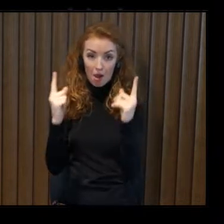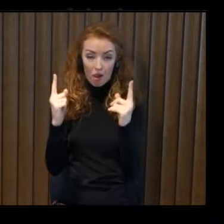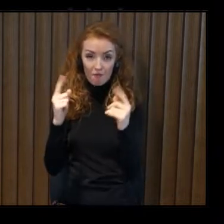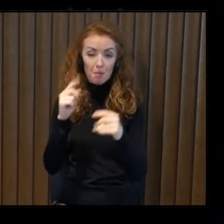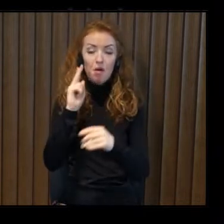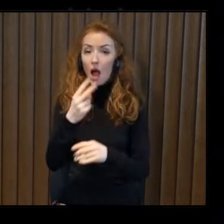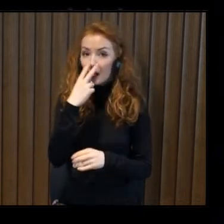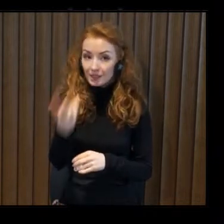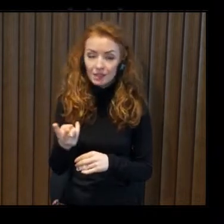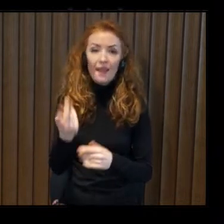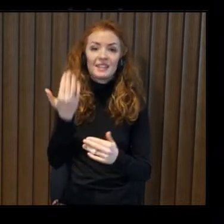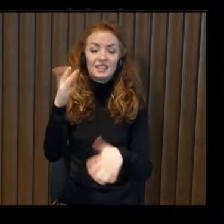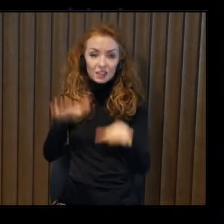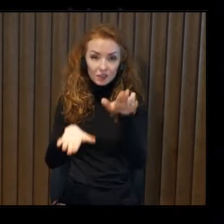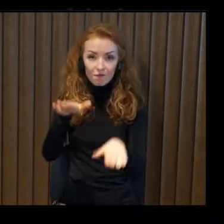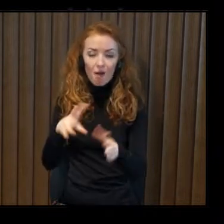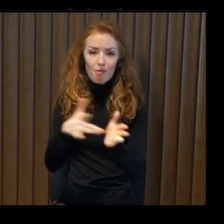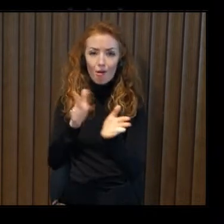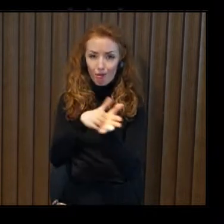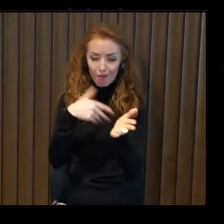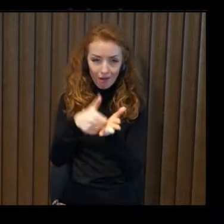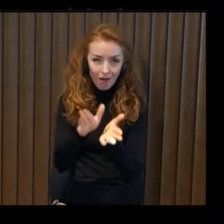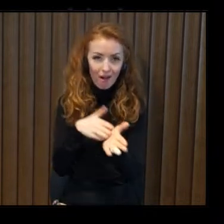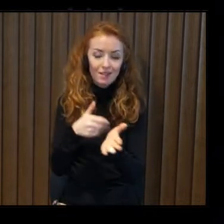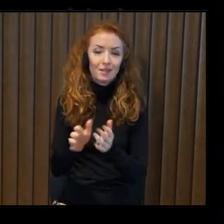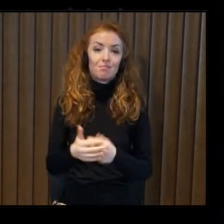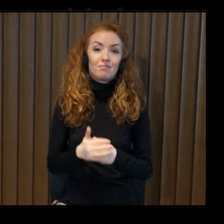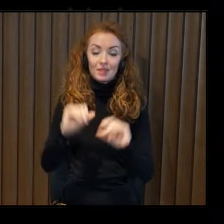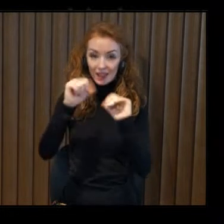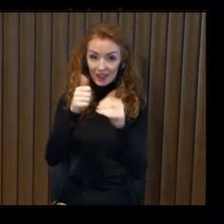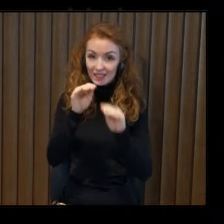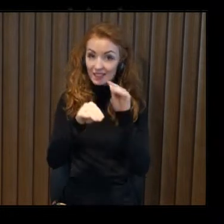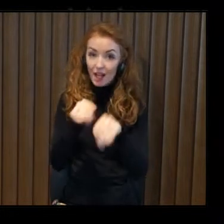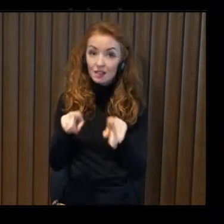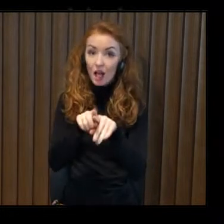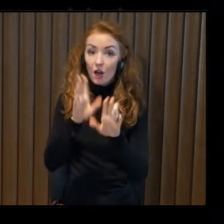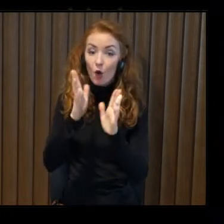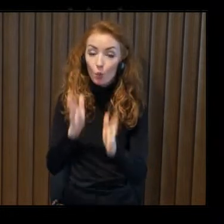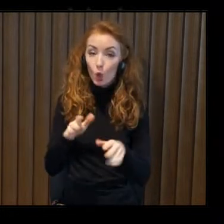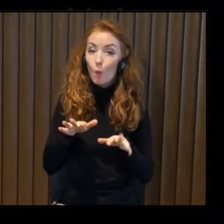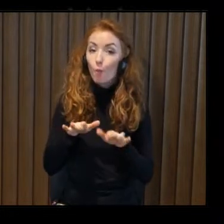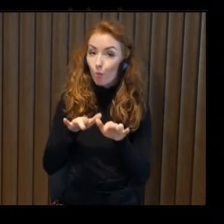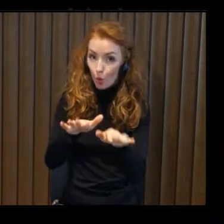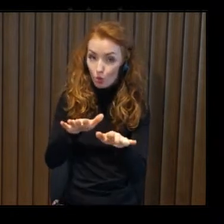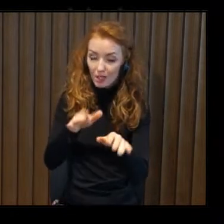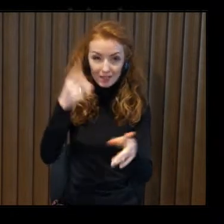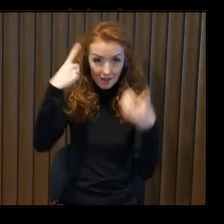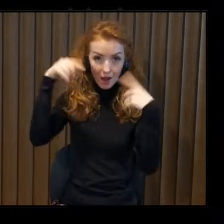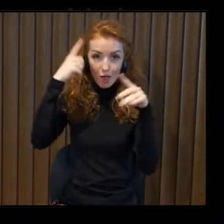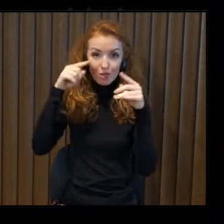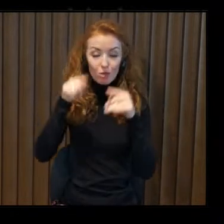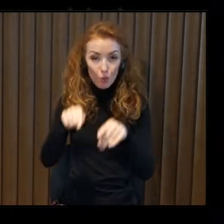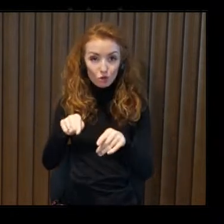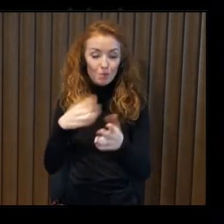pen. We can also think about design as the process we use when we create this pen. So design